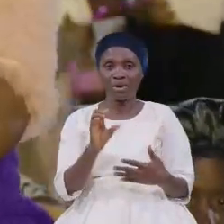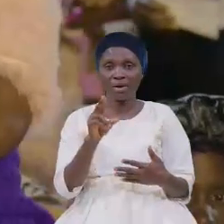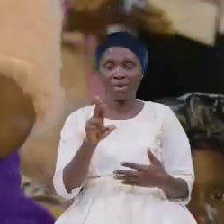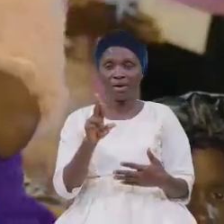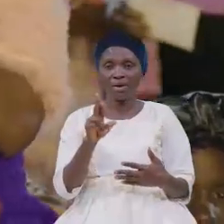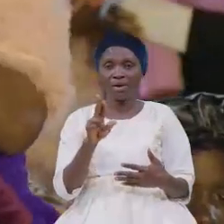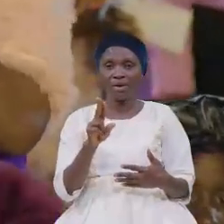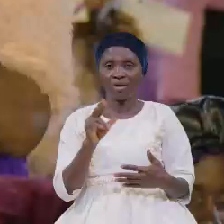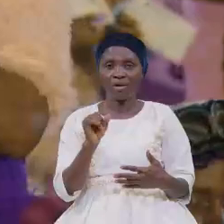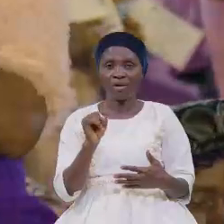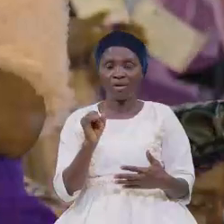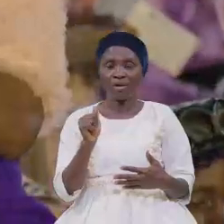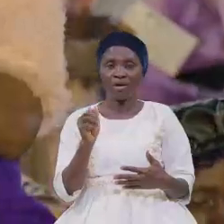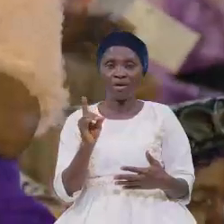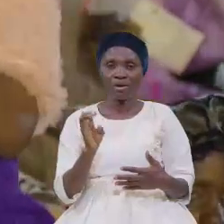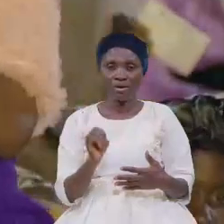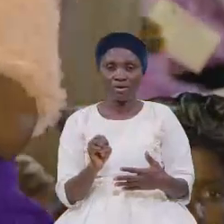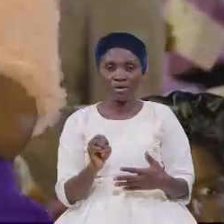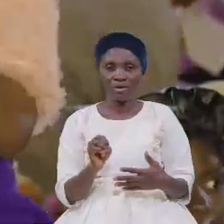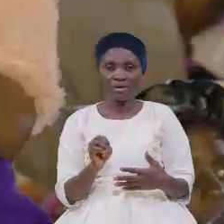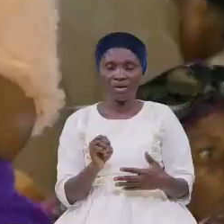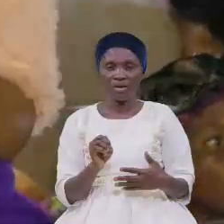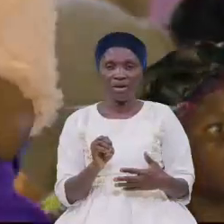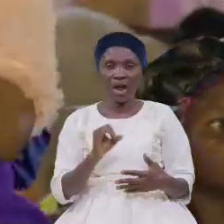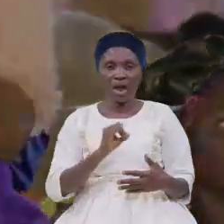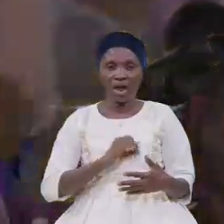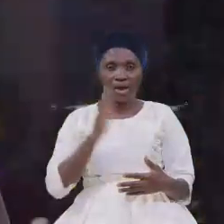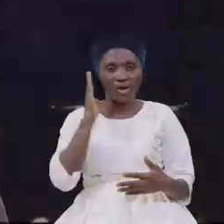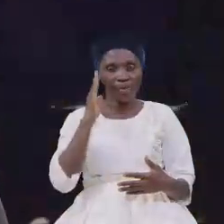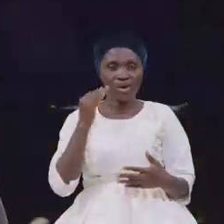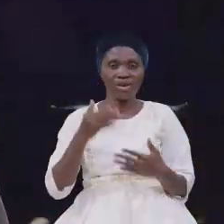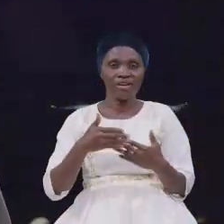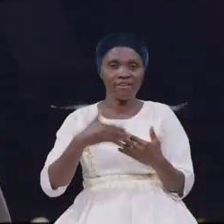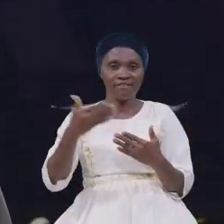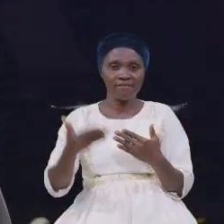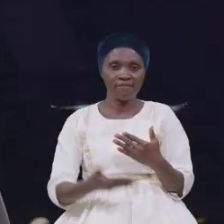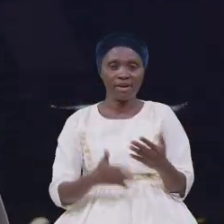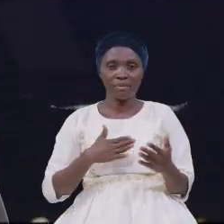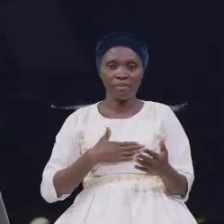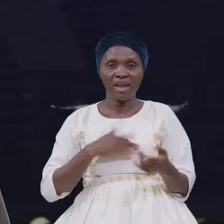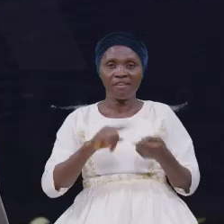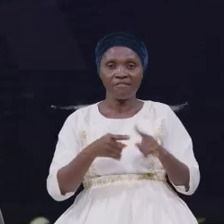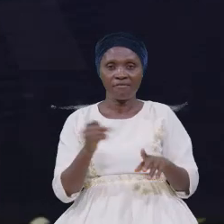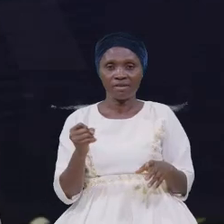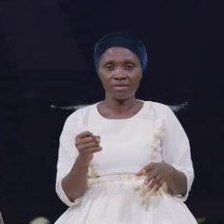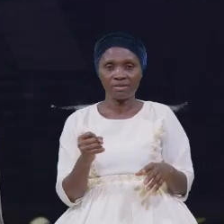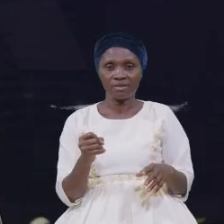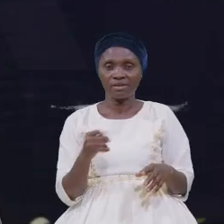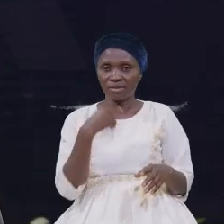I will invite my friends, my neighbors, because tomorrow you dare not miss it.